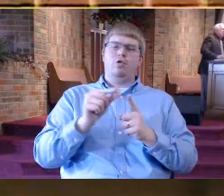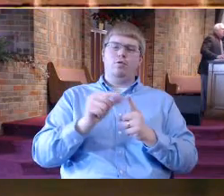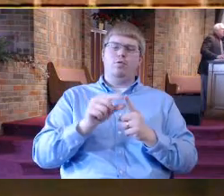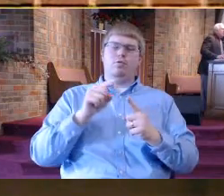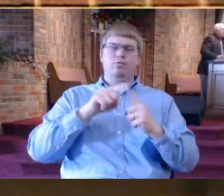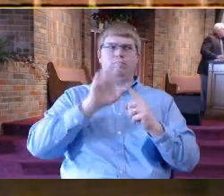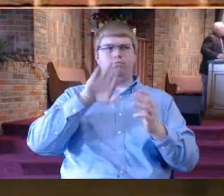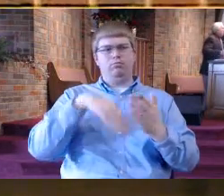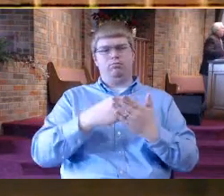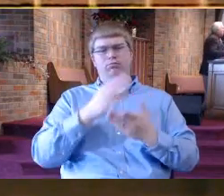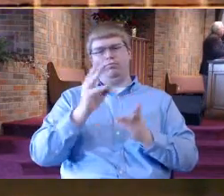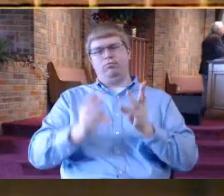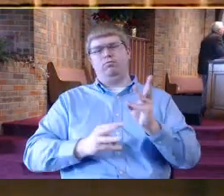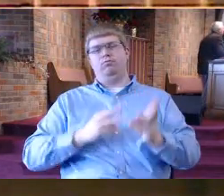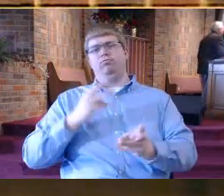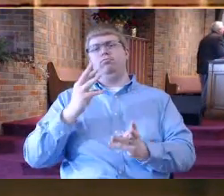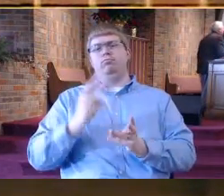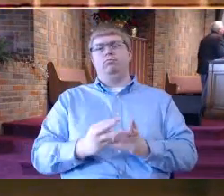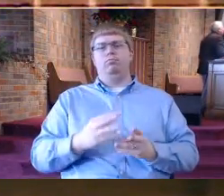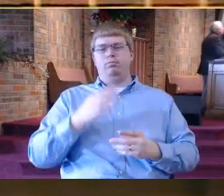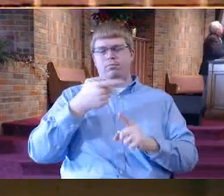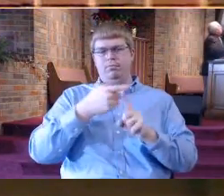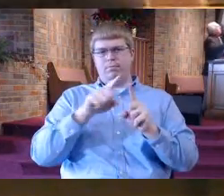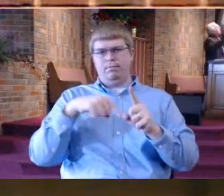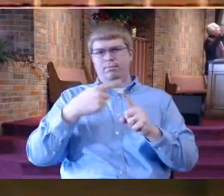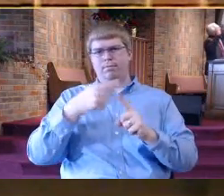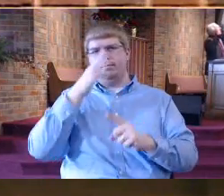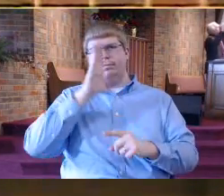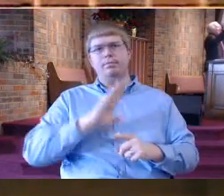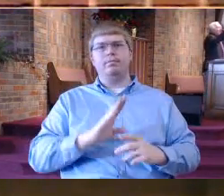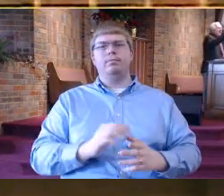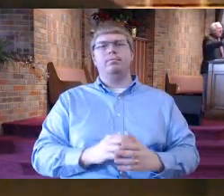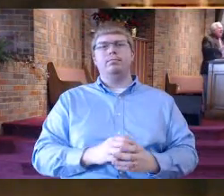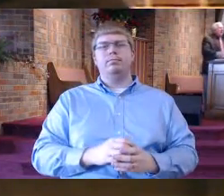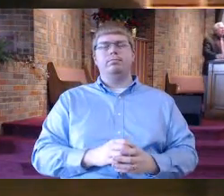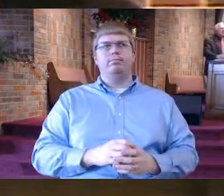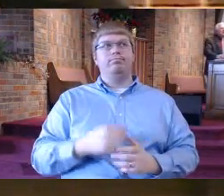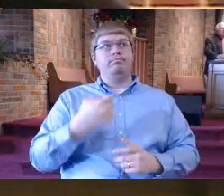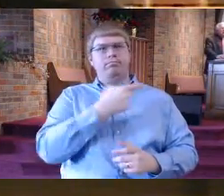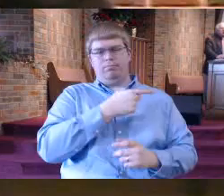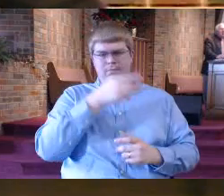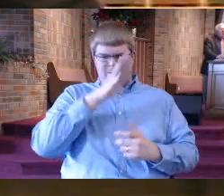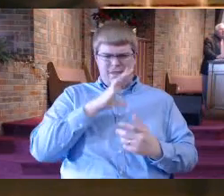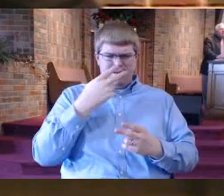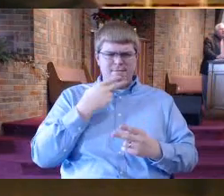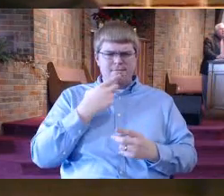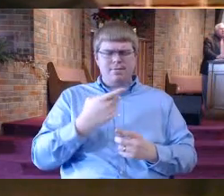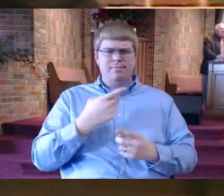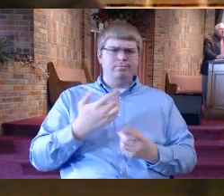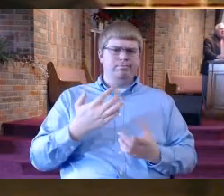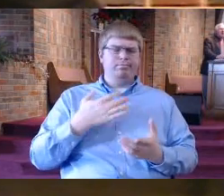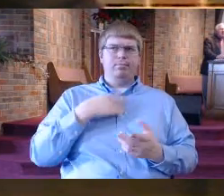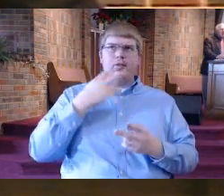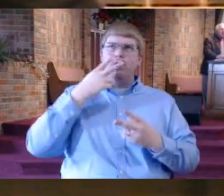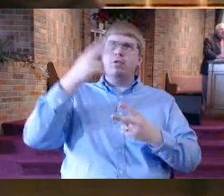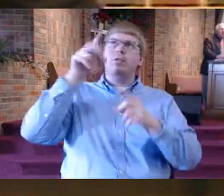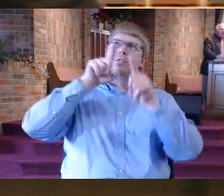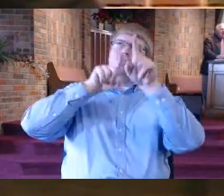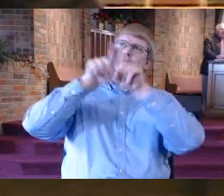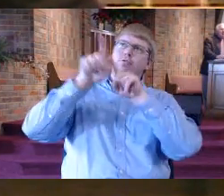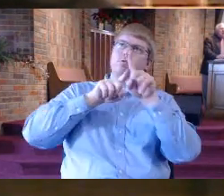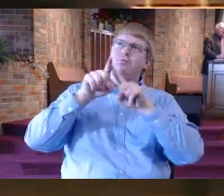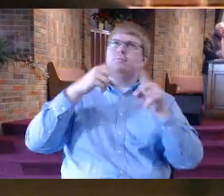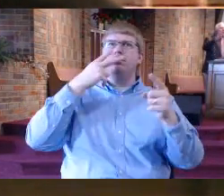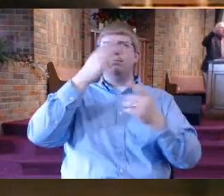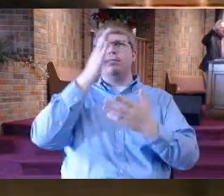world. The psalmist in Psalm 19 says, we look up at the sky and you see those stars and you see the handiwork of